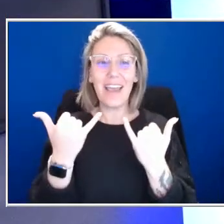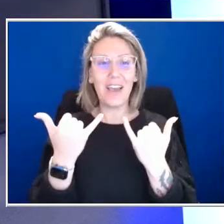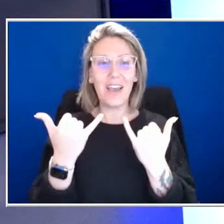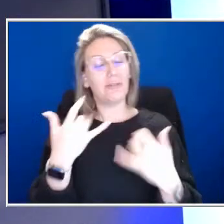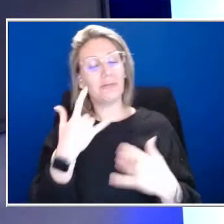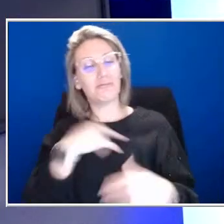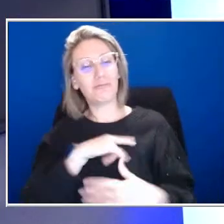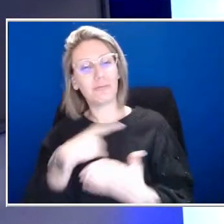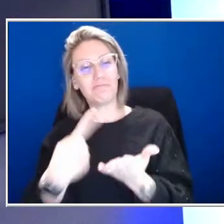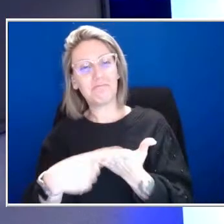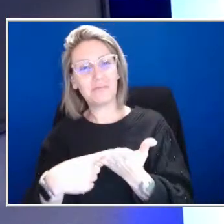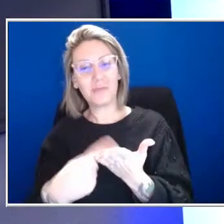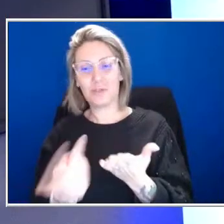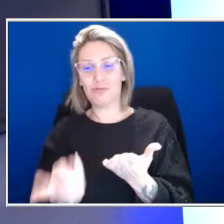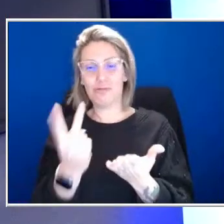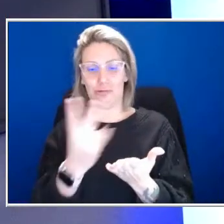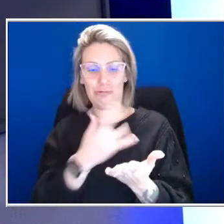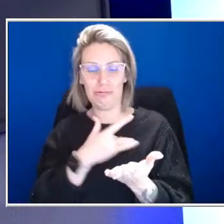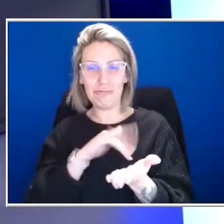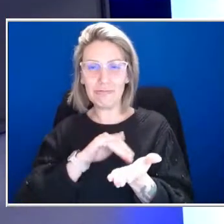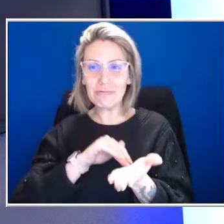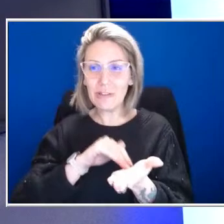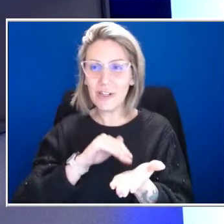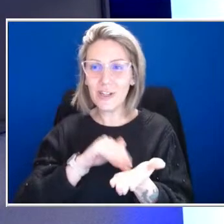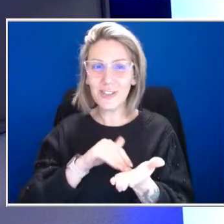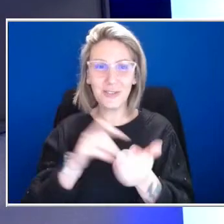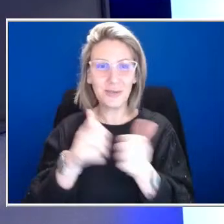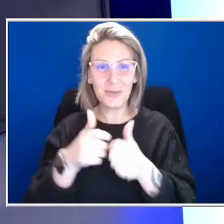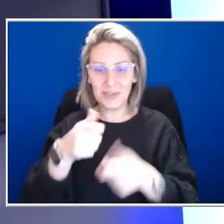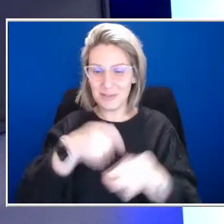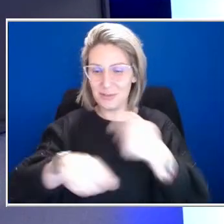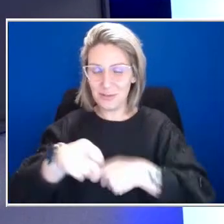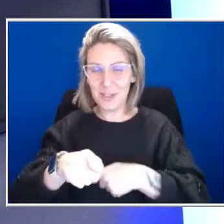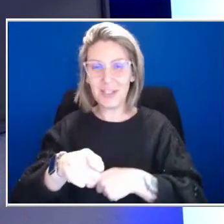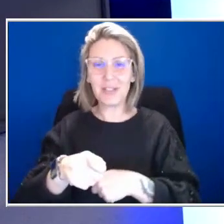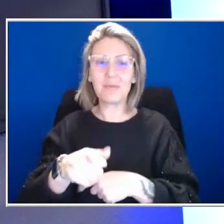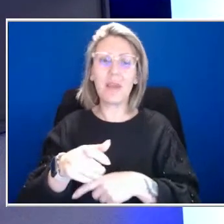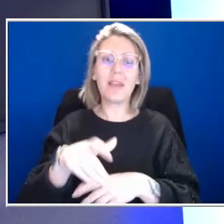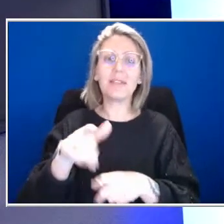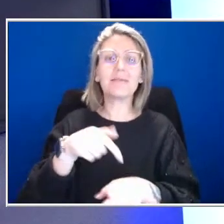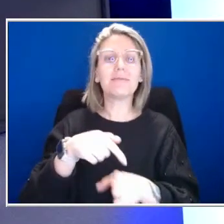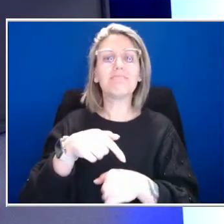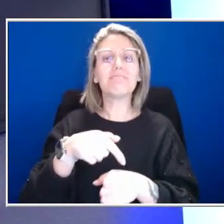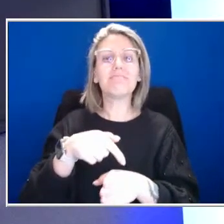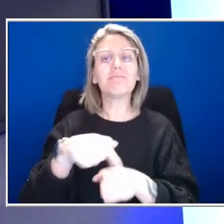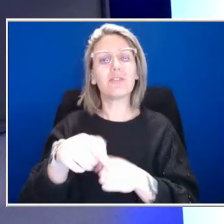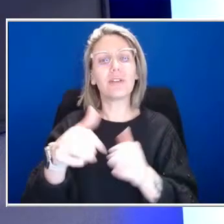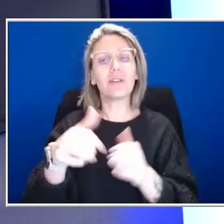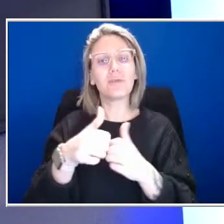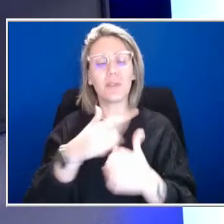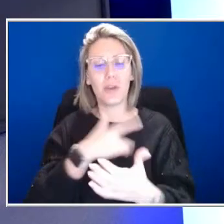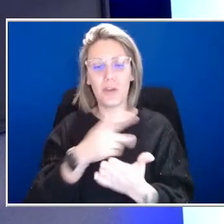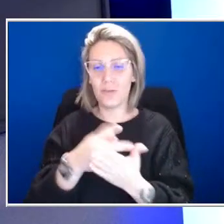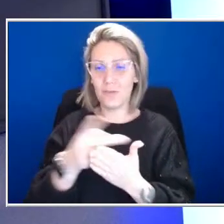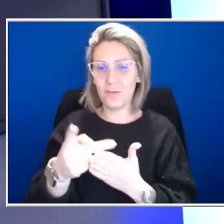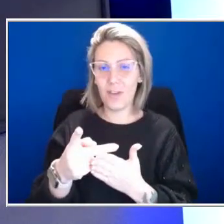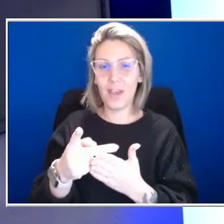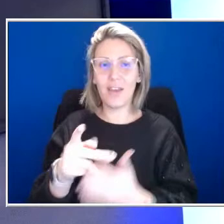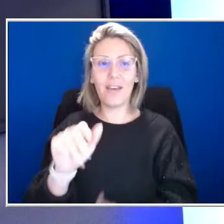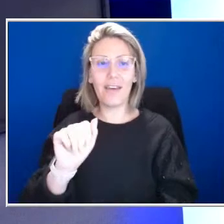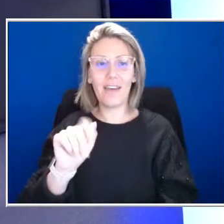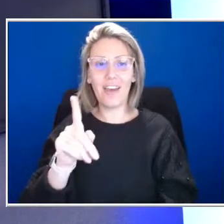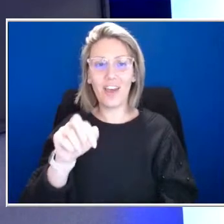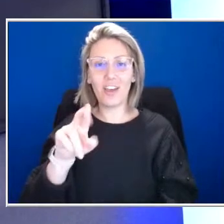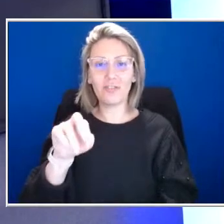that transplant process that Gene had, and both specialize in heart failure and transplants. Andrea Vidic is Director of Heart